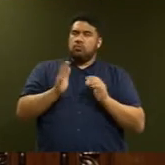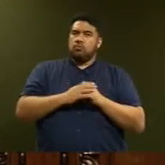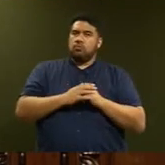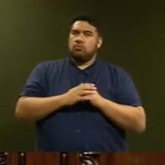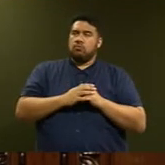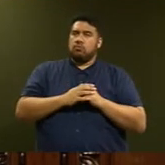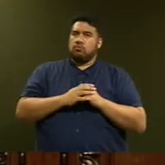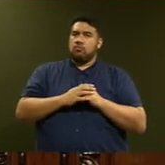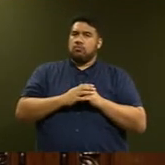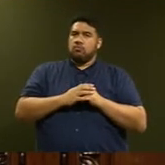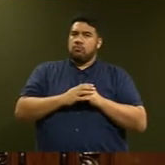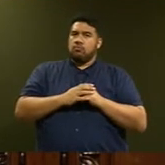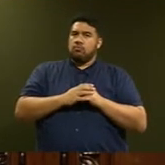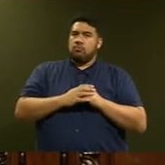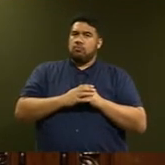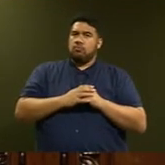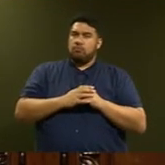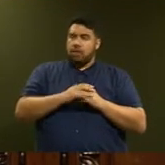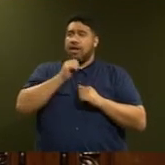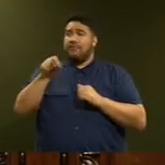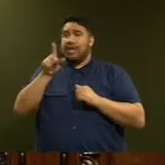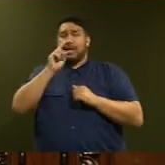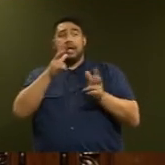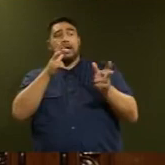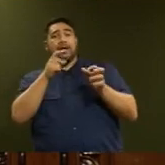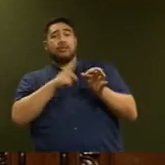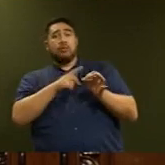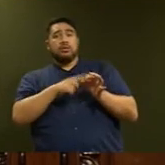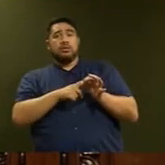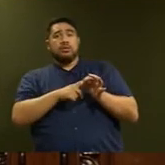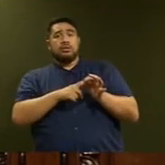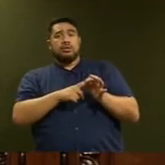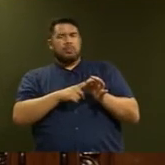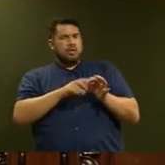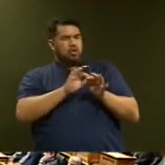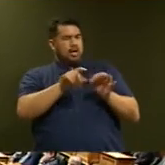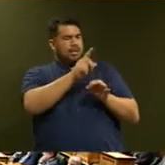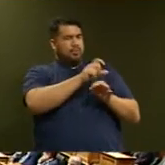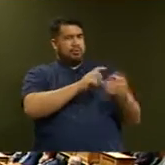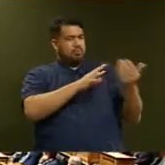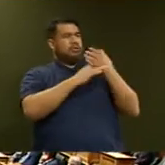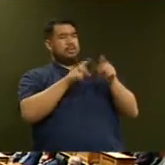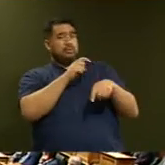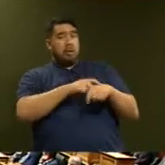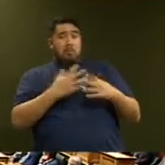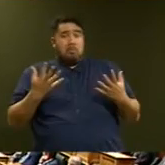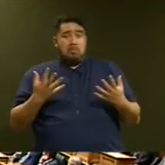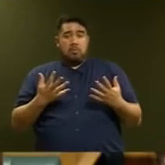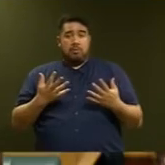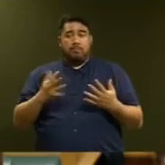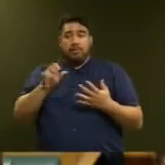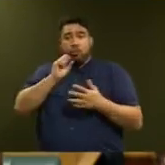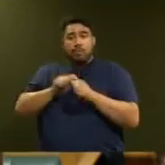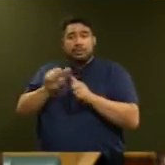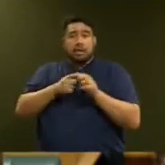heard without that sort of interjection, then there'll be a higher standard for the reply. Is the three